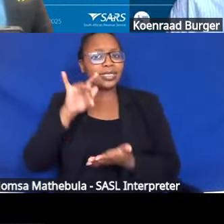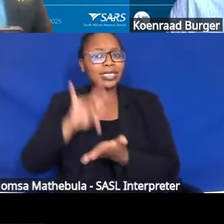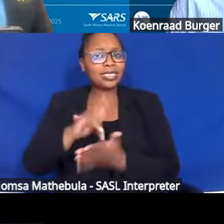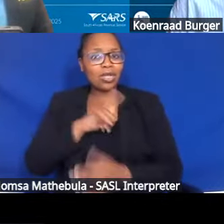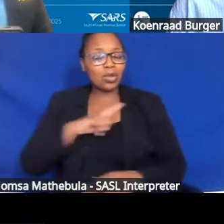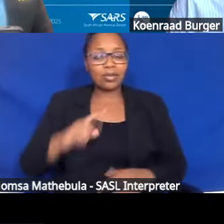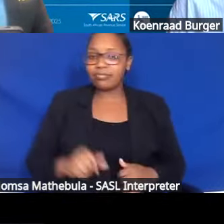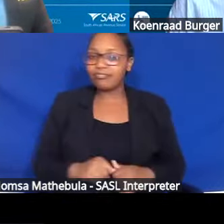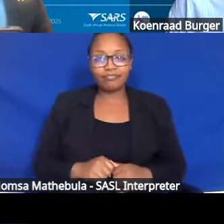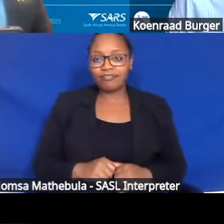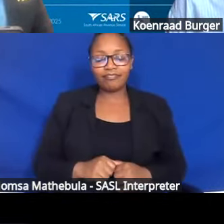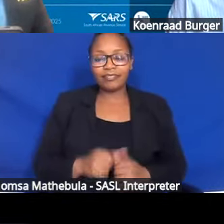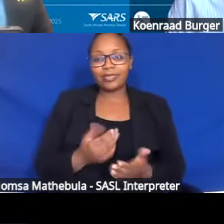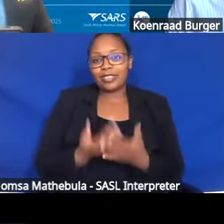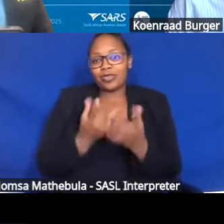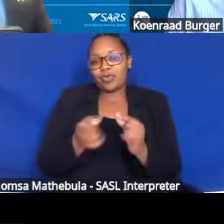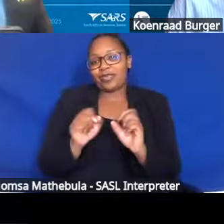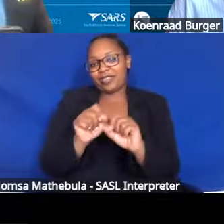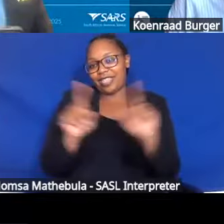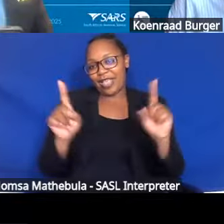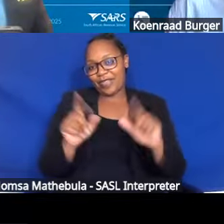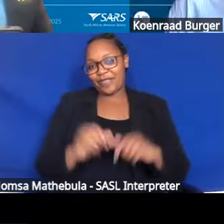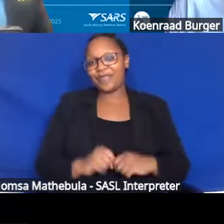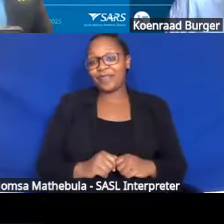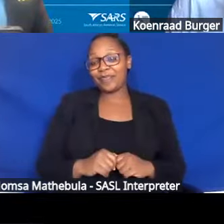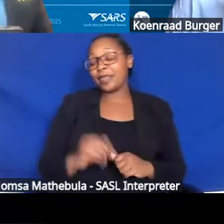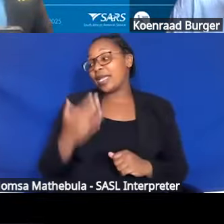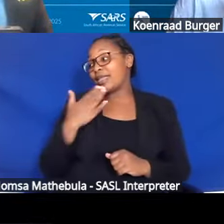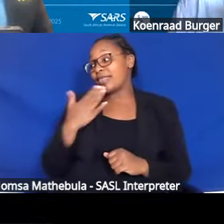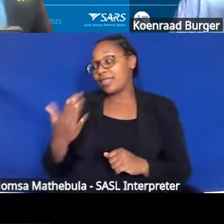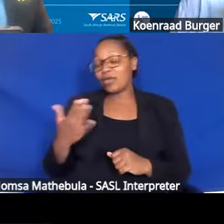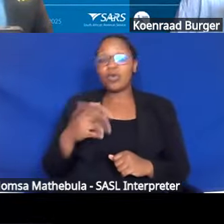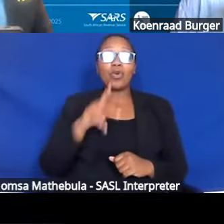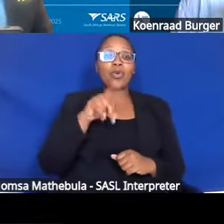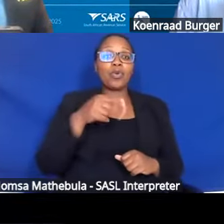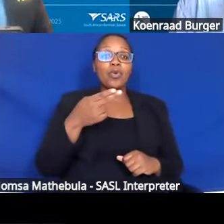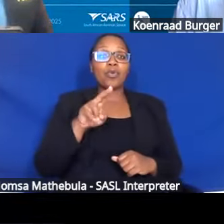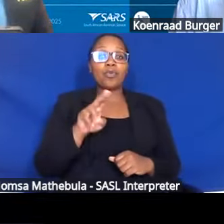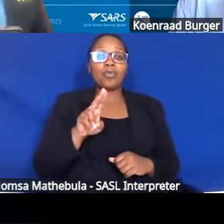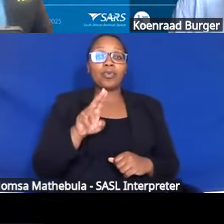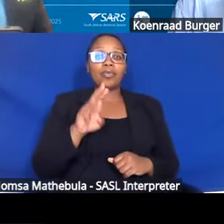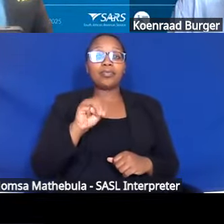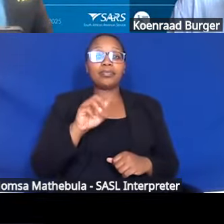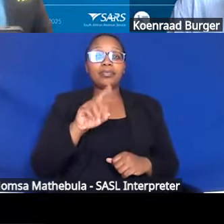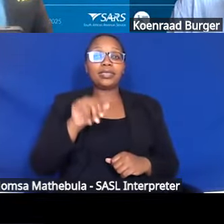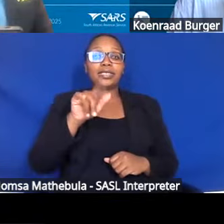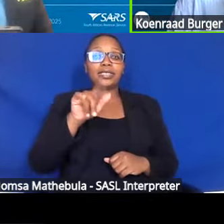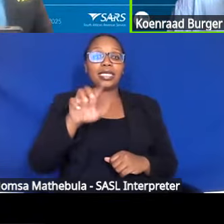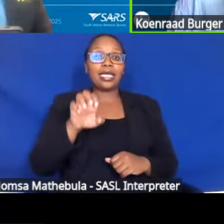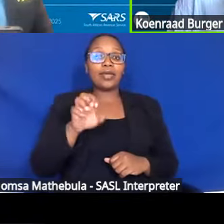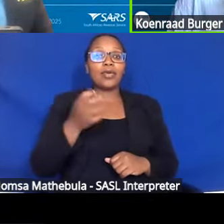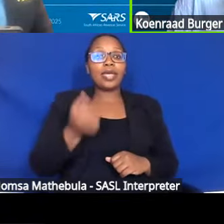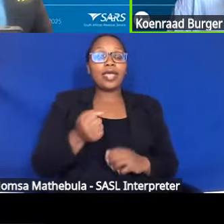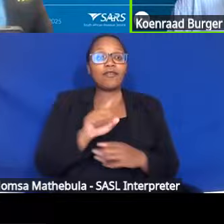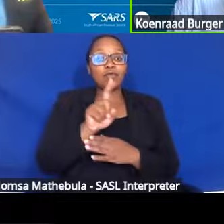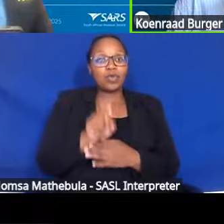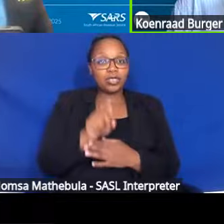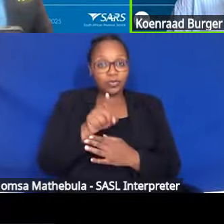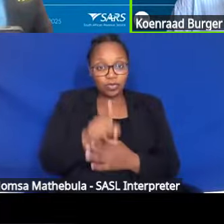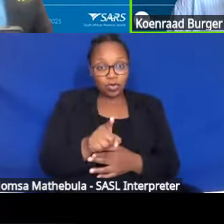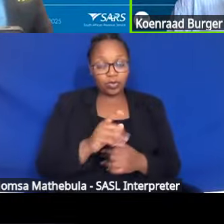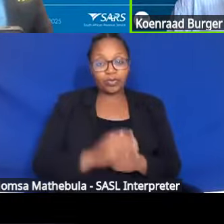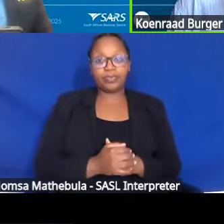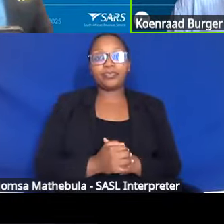Mark. Pumzile, here is a question for you. Does SARS monitor